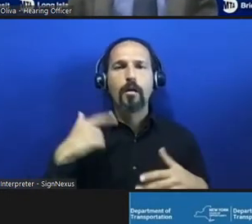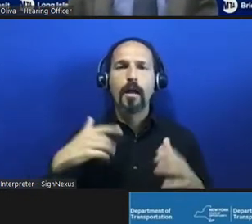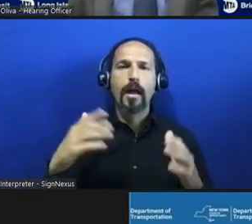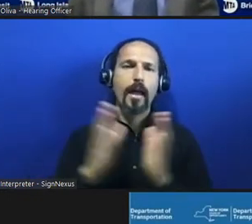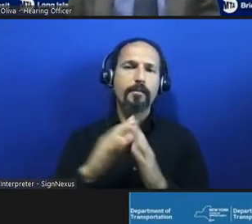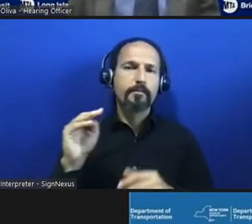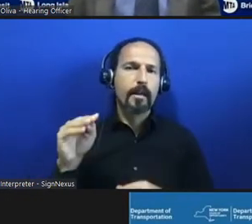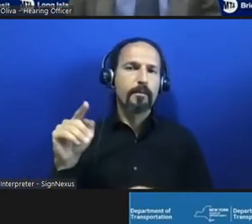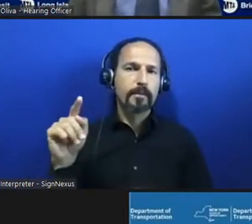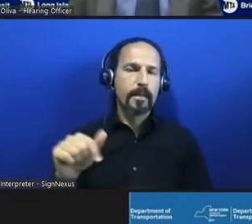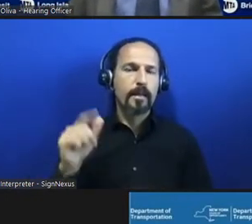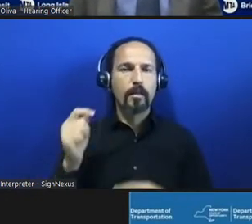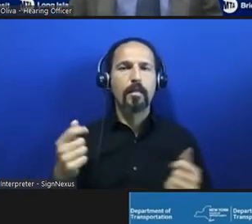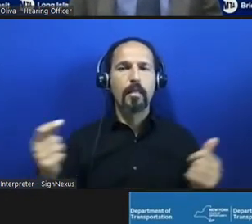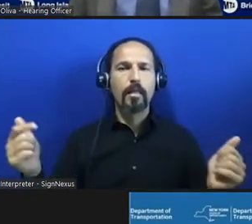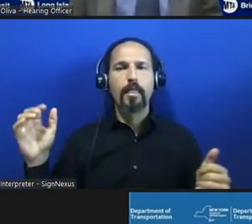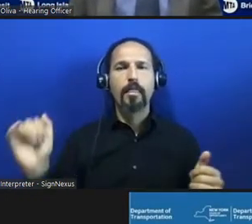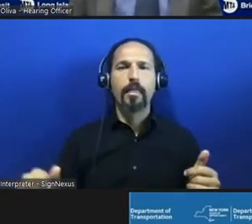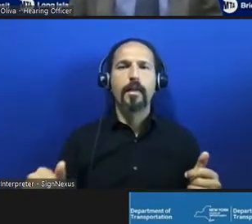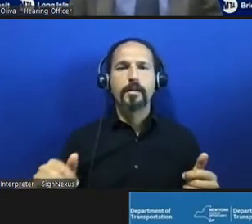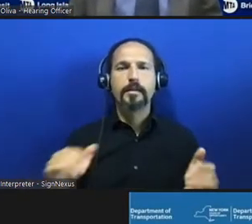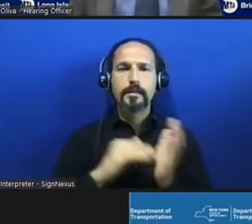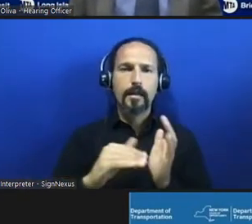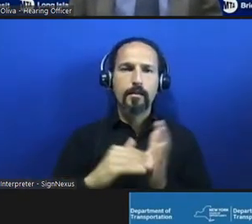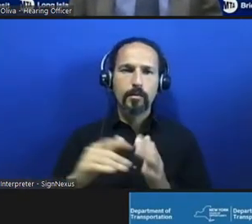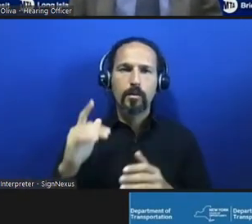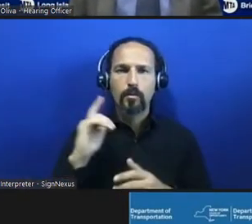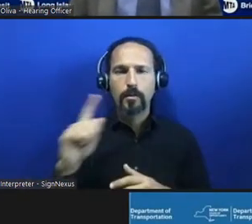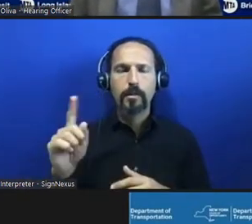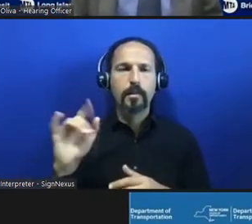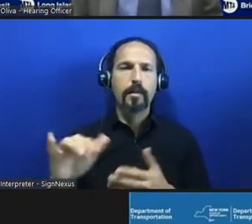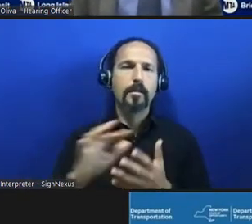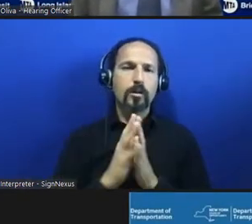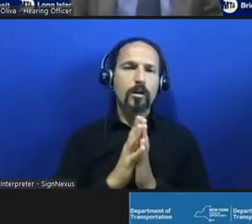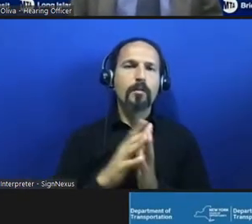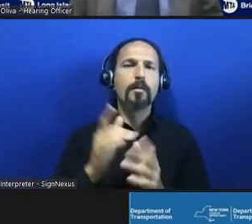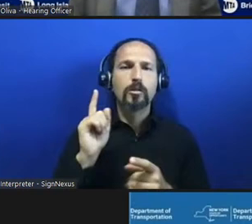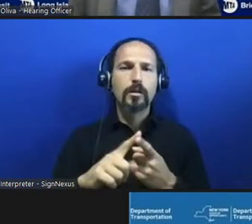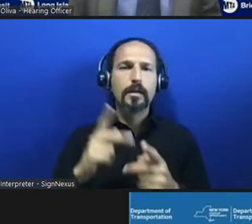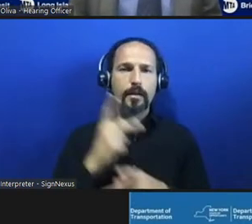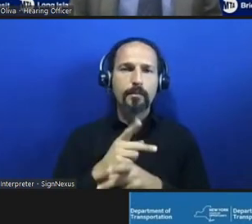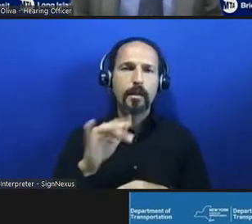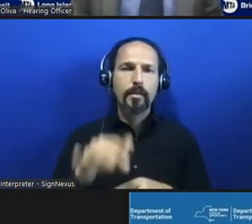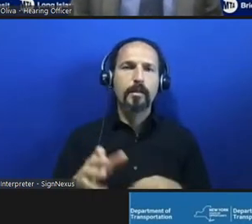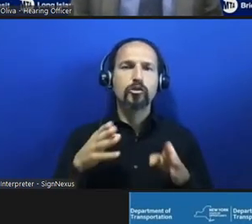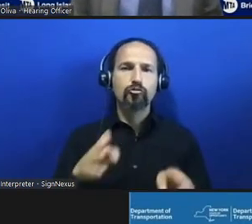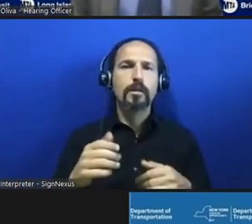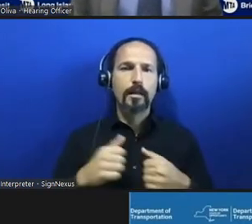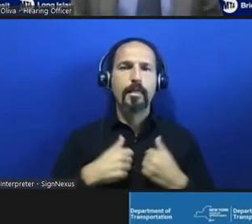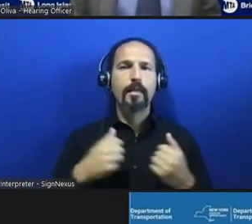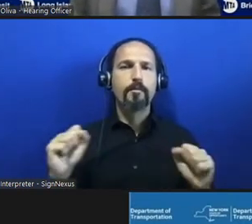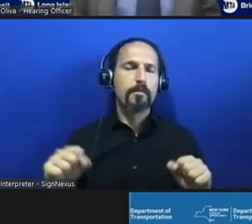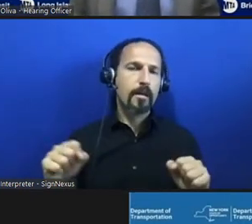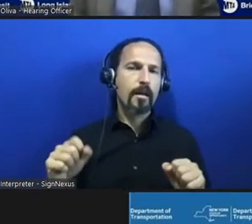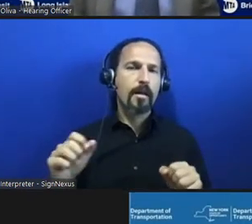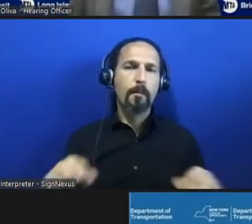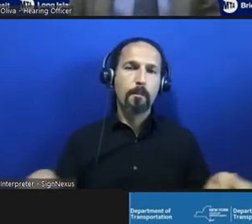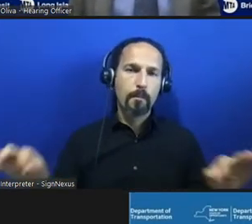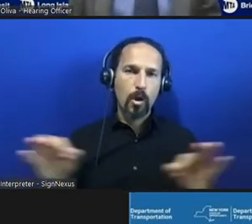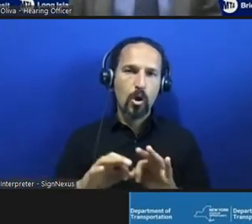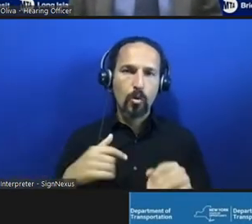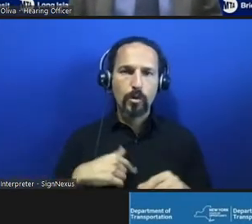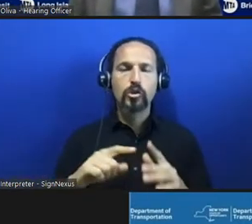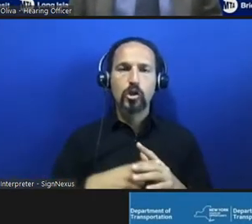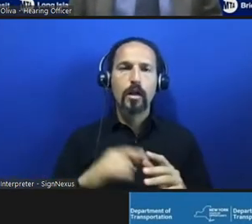ask the MTA to limit any exemptions as these would weaken congestion pricing's ability to keep our streets livable it's also important that we